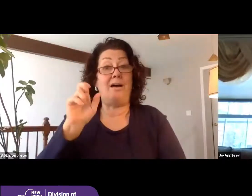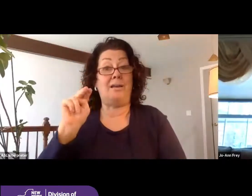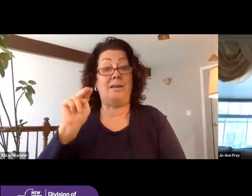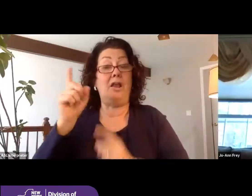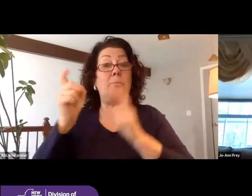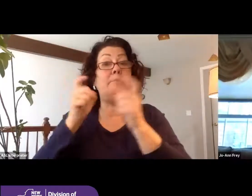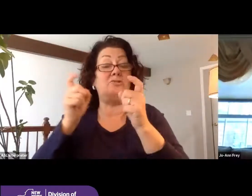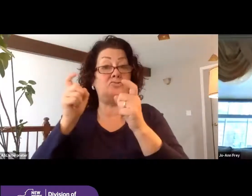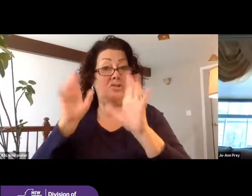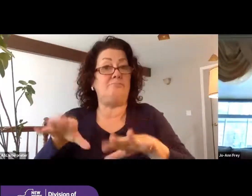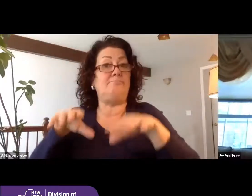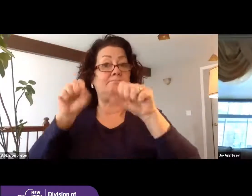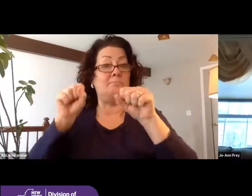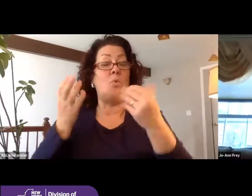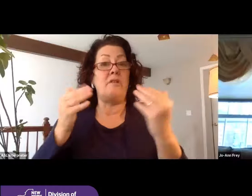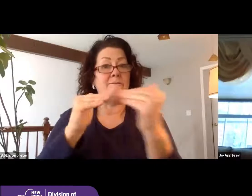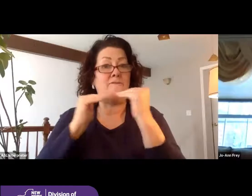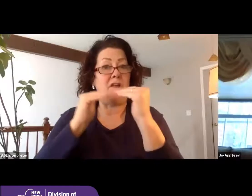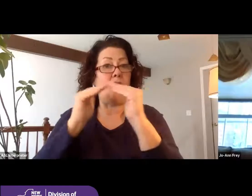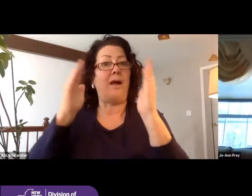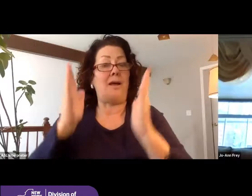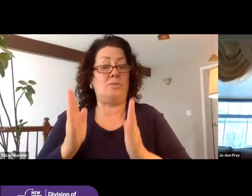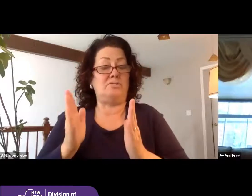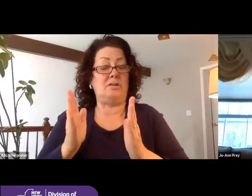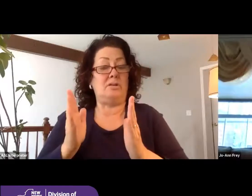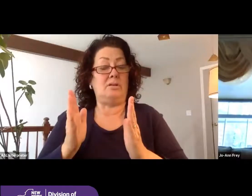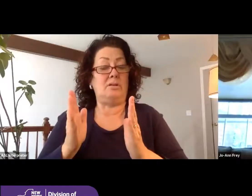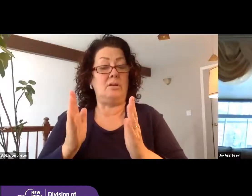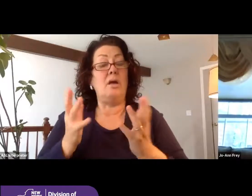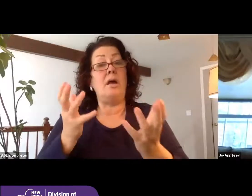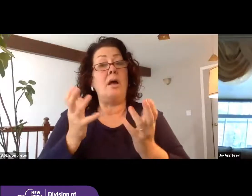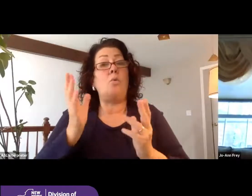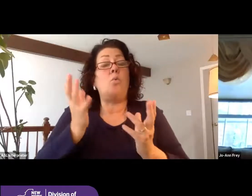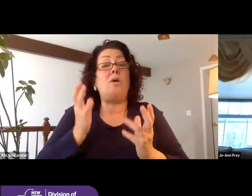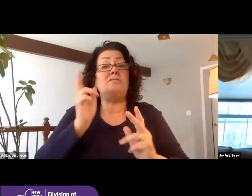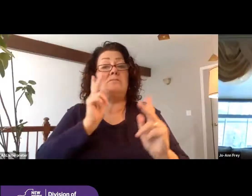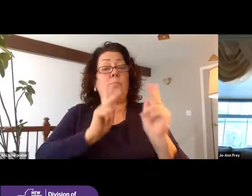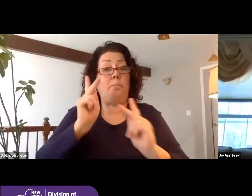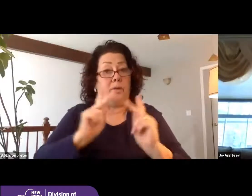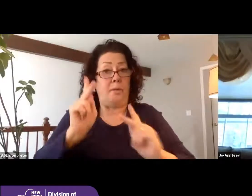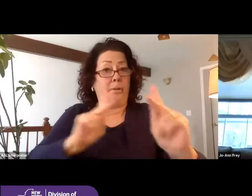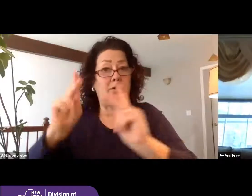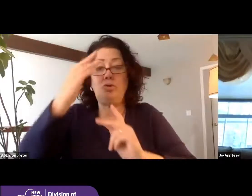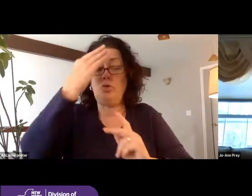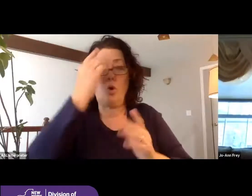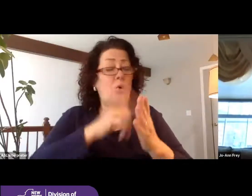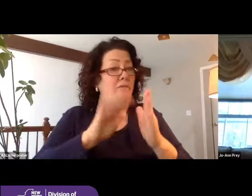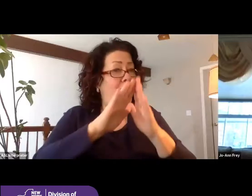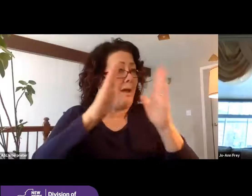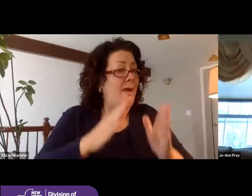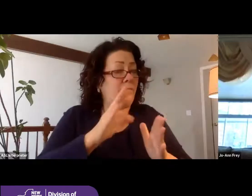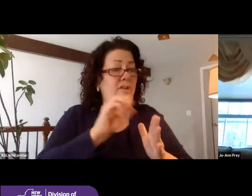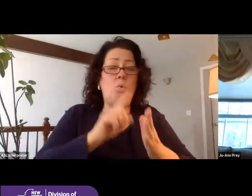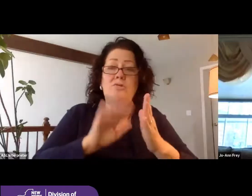housing and the importance of increasing the public's awareness of their housing and civil rights. HUD is